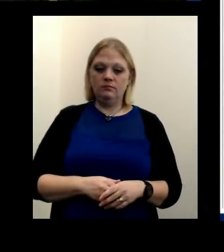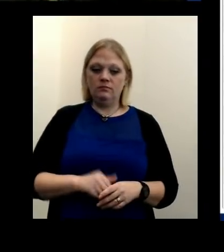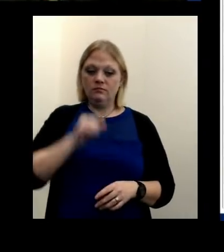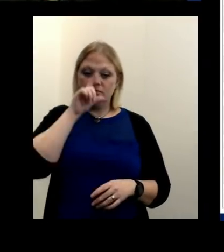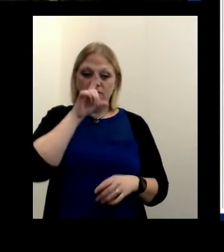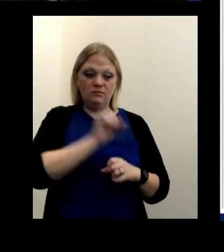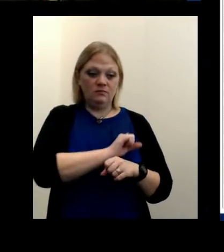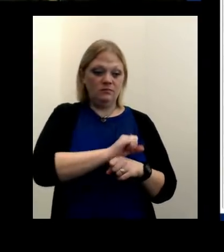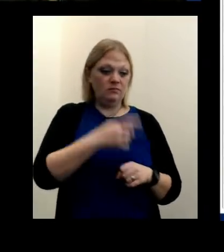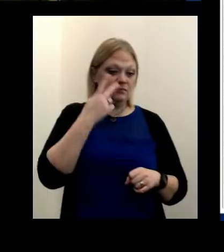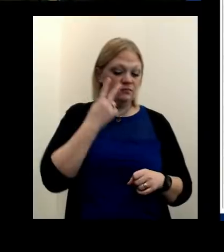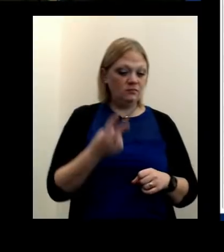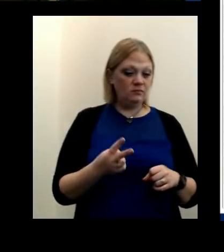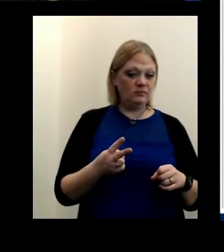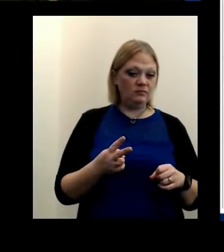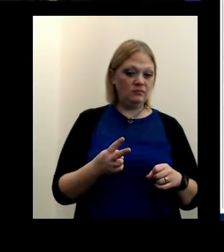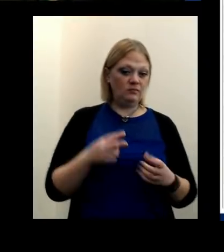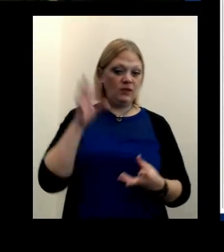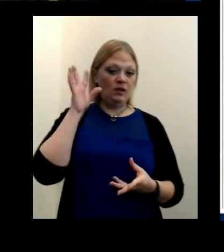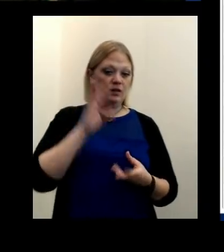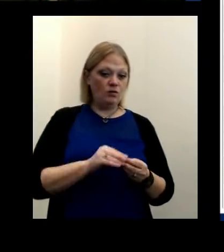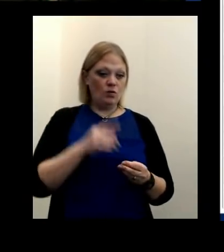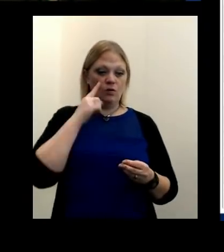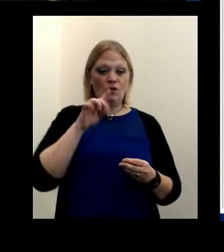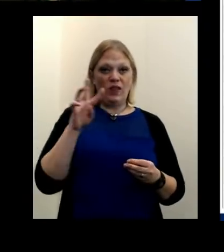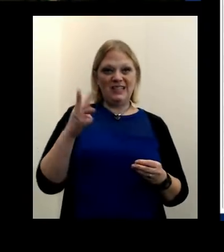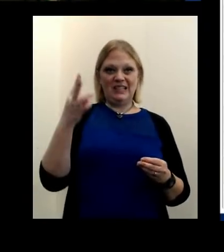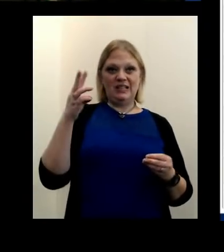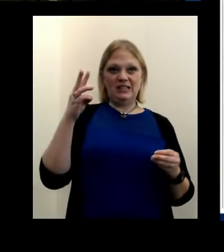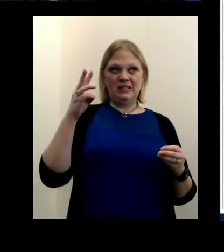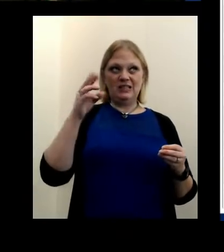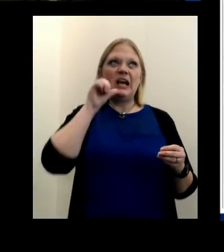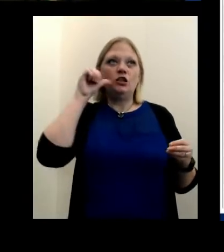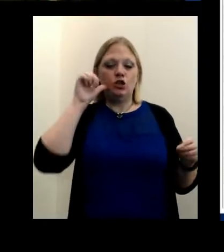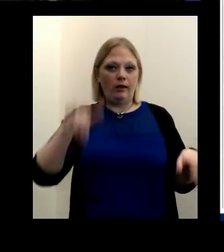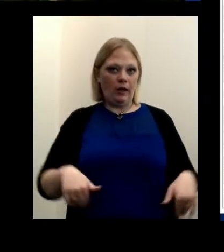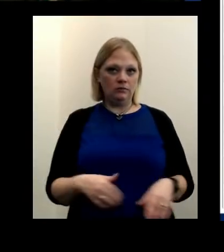actually seen the totals for the 6th yet, which is yesterday.